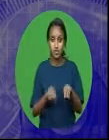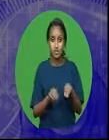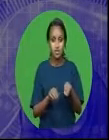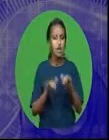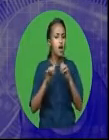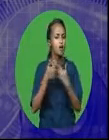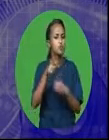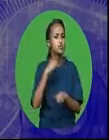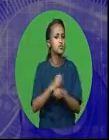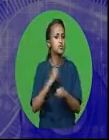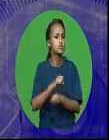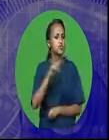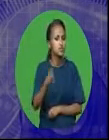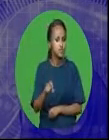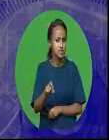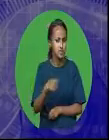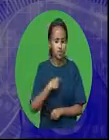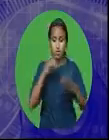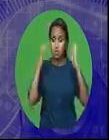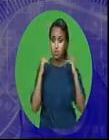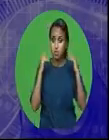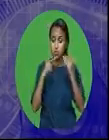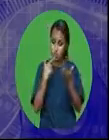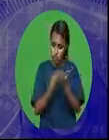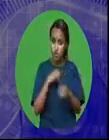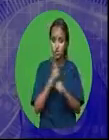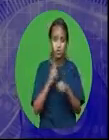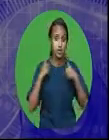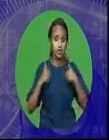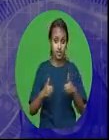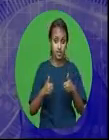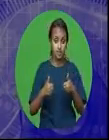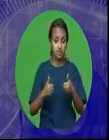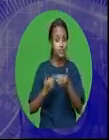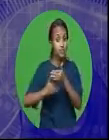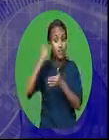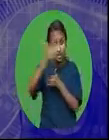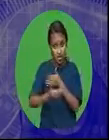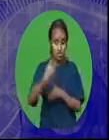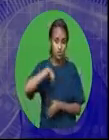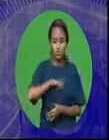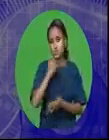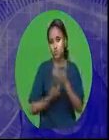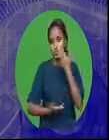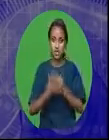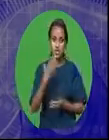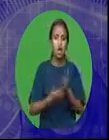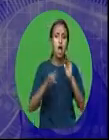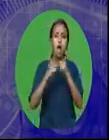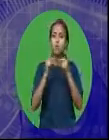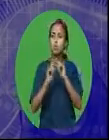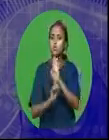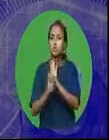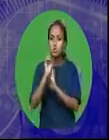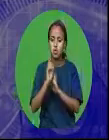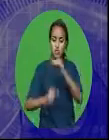Students, how are you doing so far? I hope you are doing great. Next, we'll discuss how to